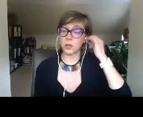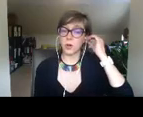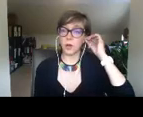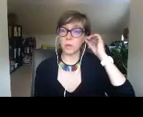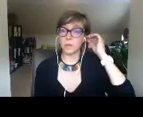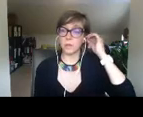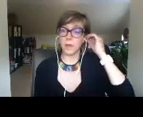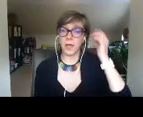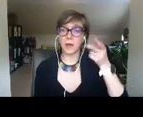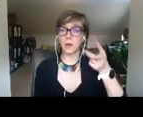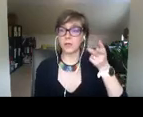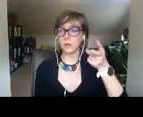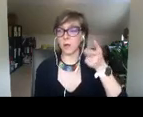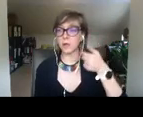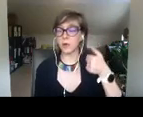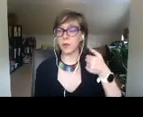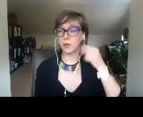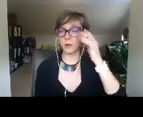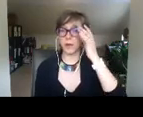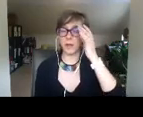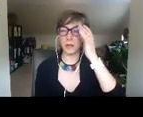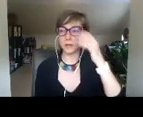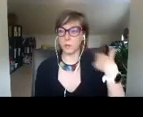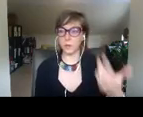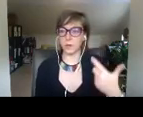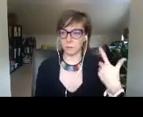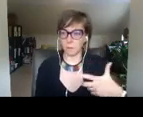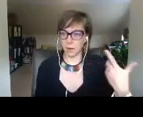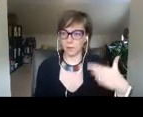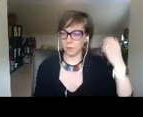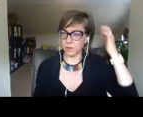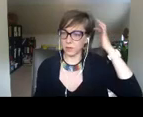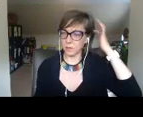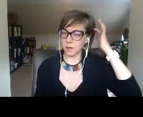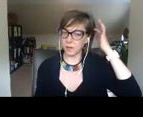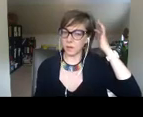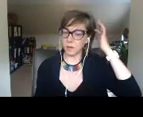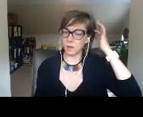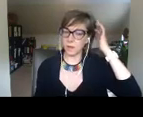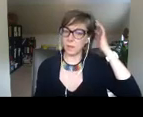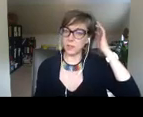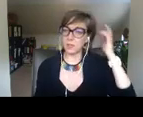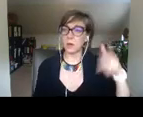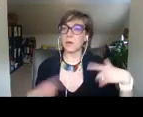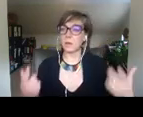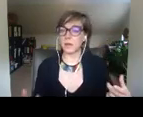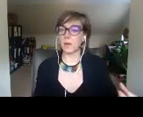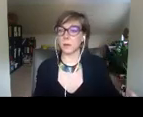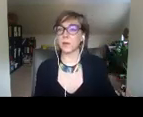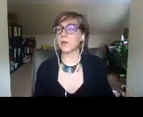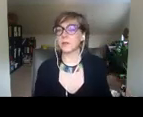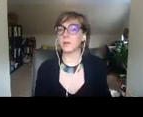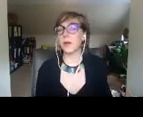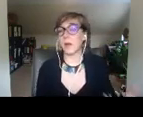for sure. And I'm recording it on my end, like with my voice and my image. And so I'm going to put that